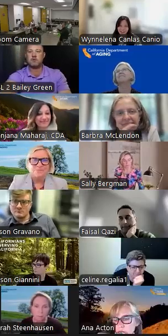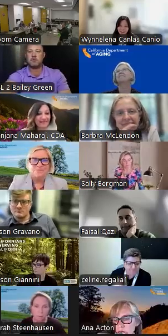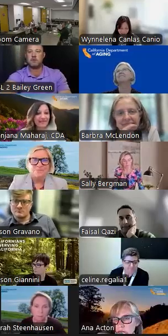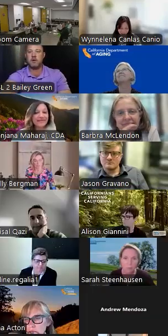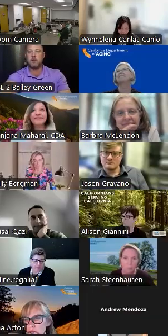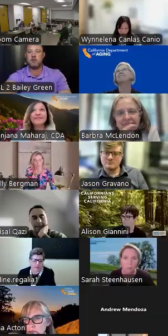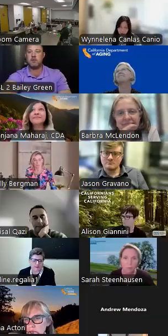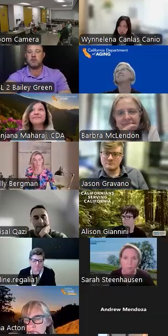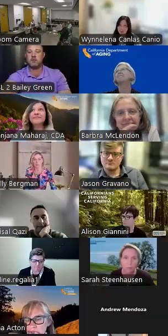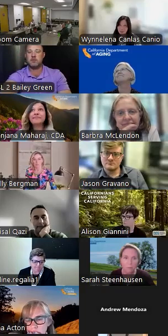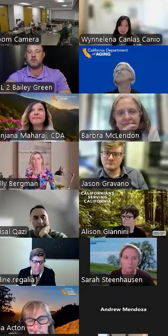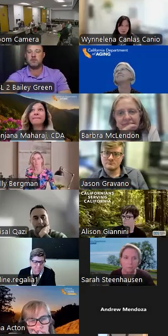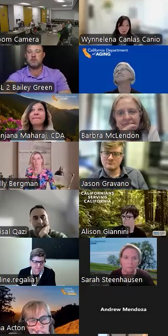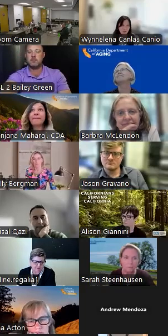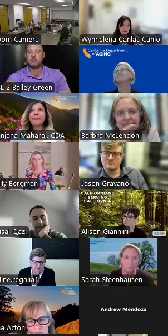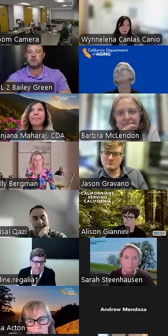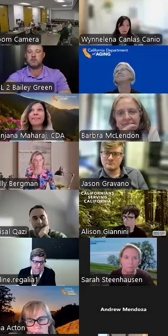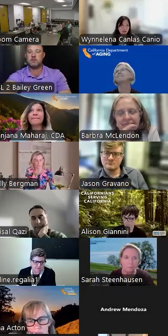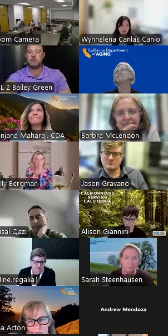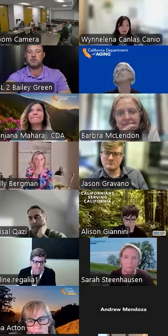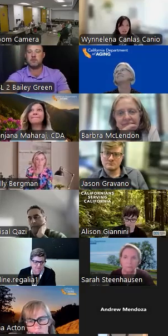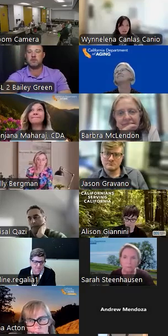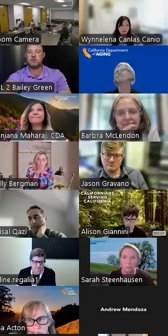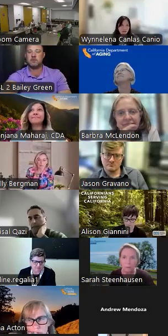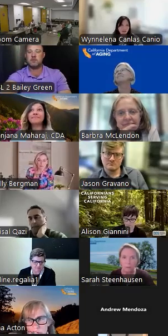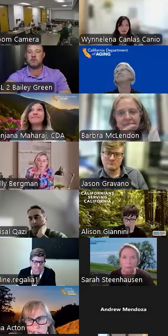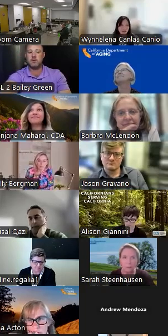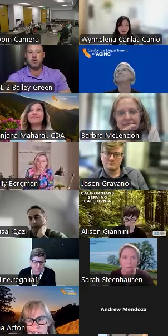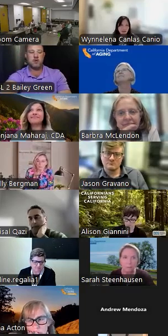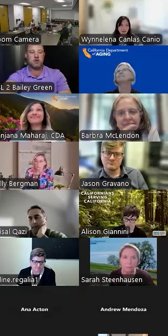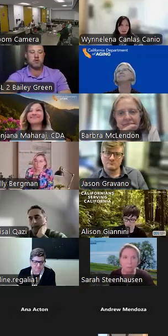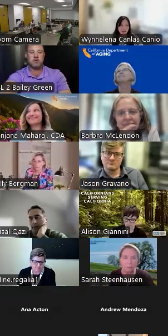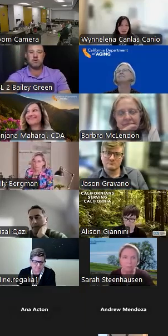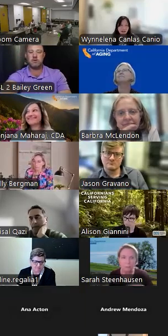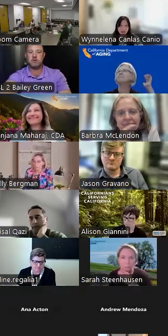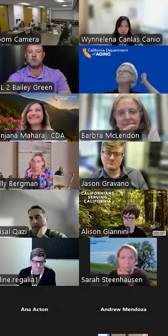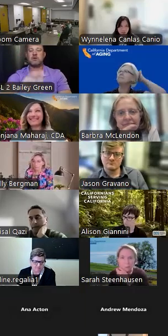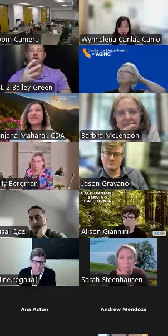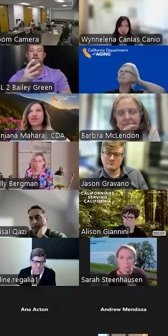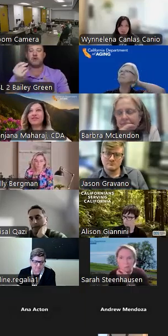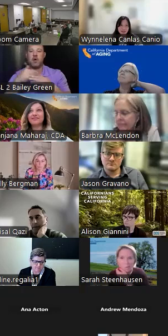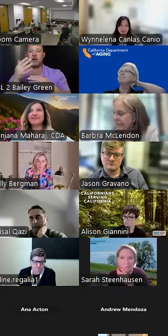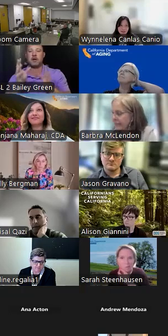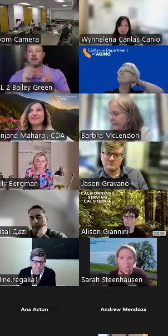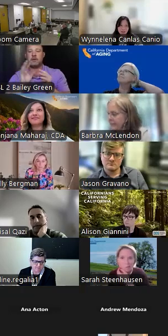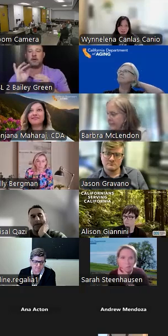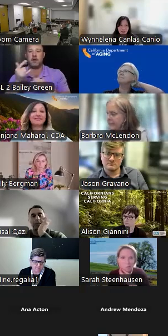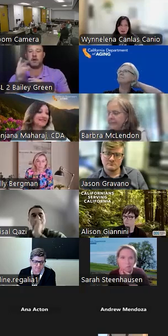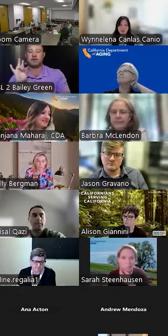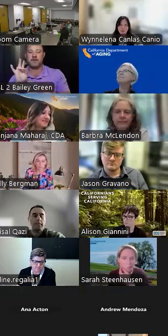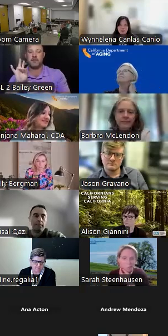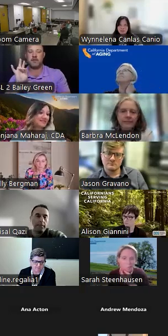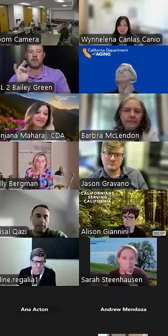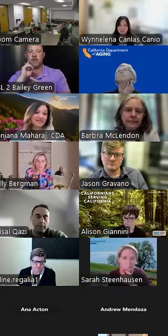All right. Just a few more things before we finish. Just reminders, our next meeting is August 7th, and I